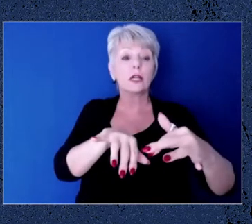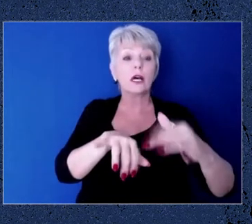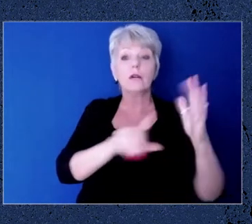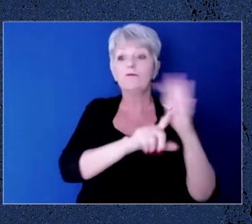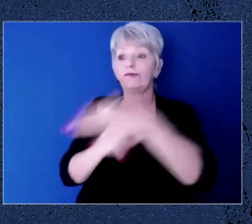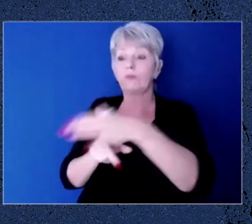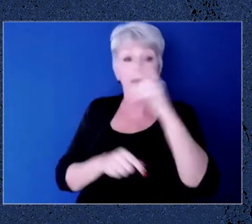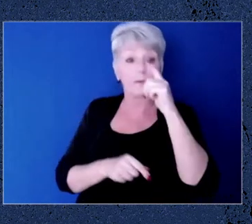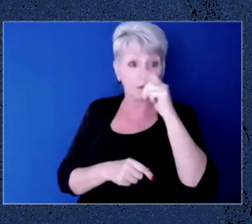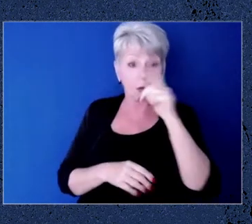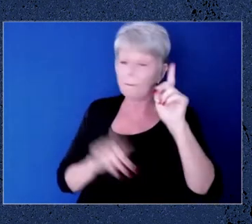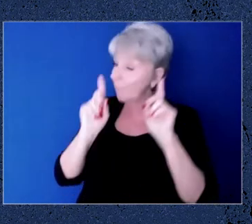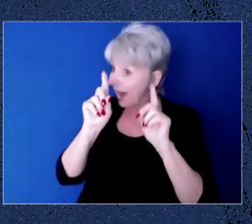and